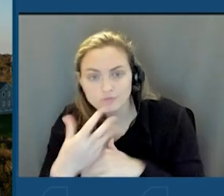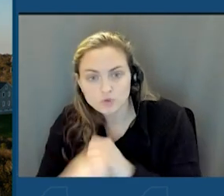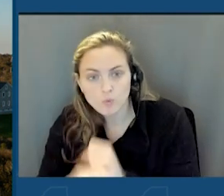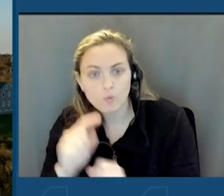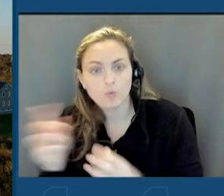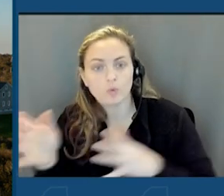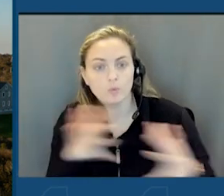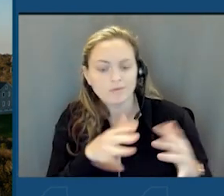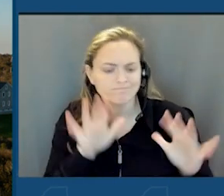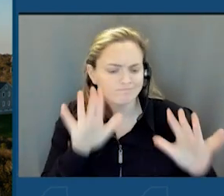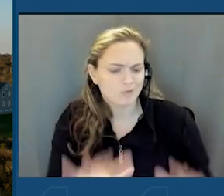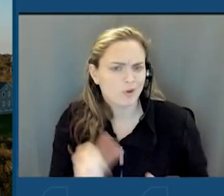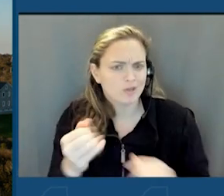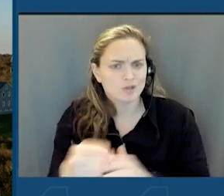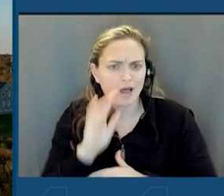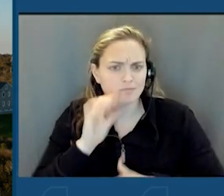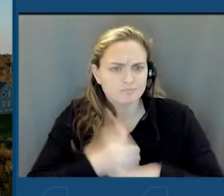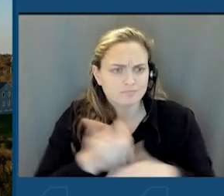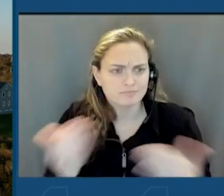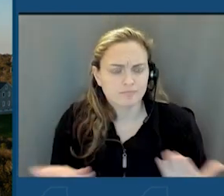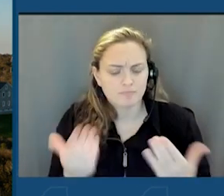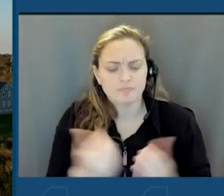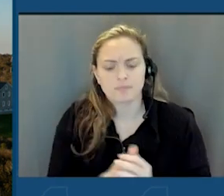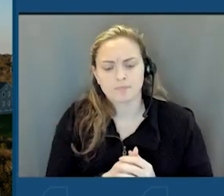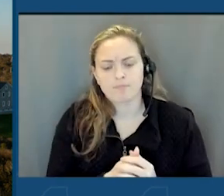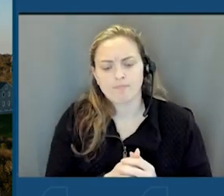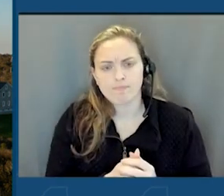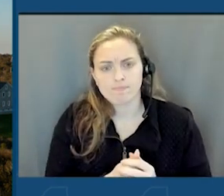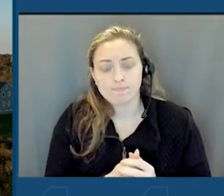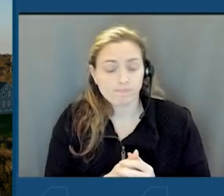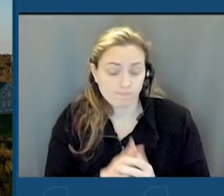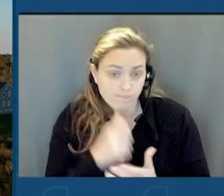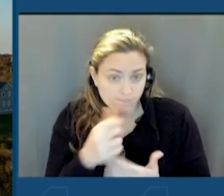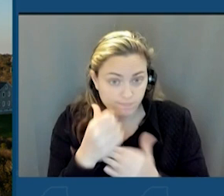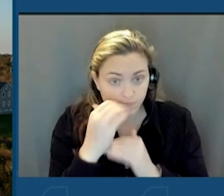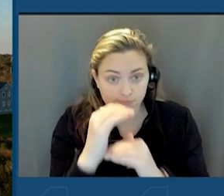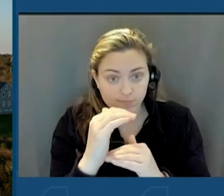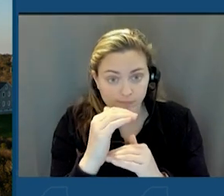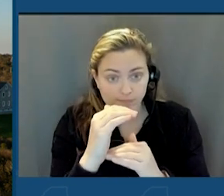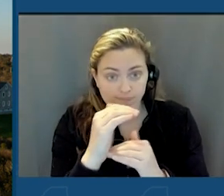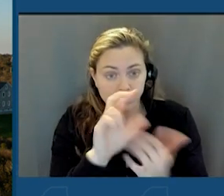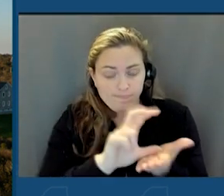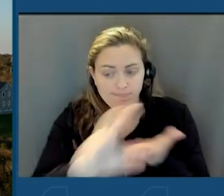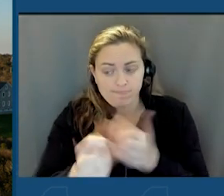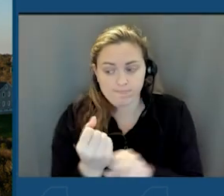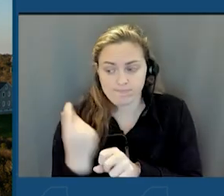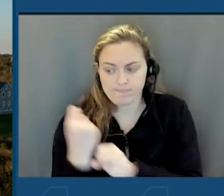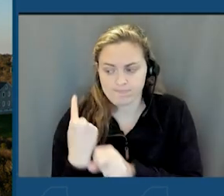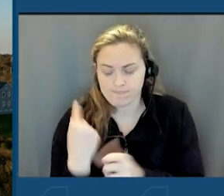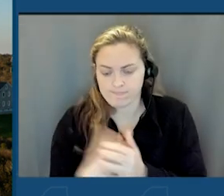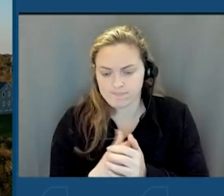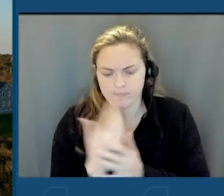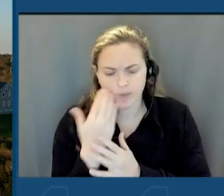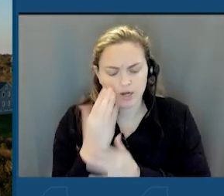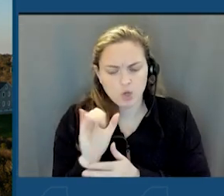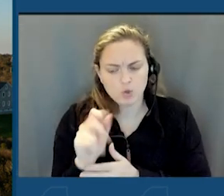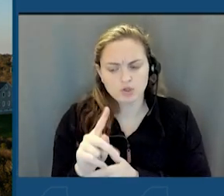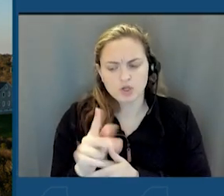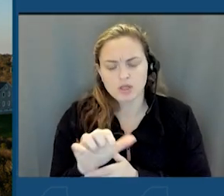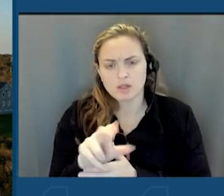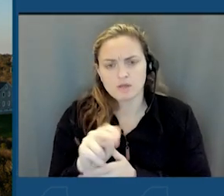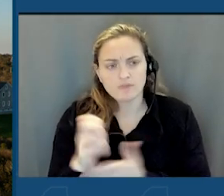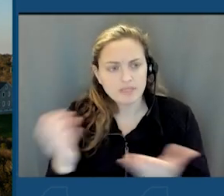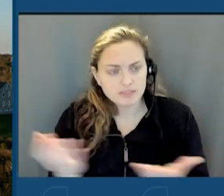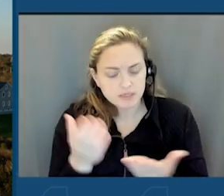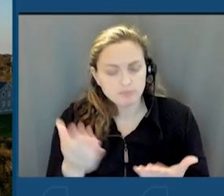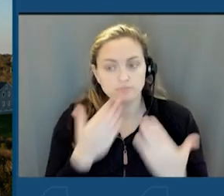great jobs to be created here. And it's unlimited. You know, we just invested last year, and I know Chuck Levine is here and Phil Ramos. I want to thank